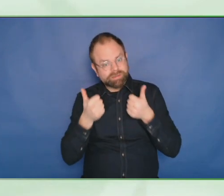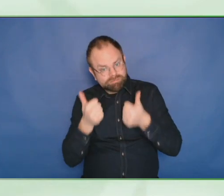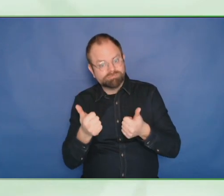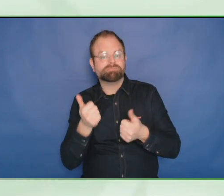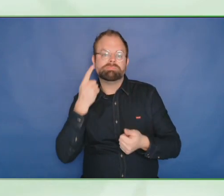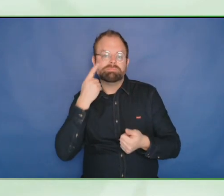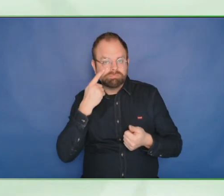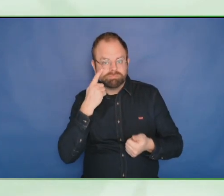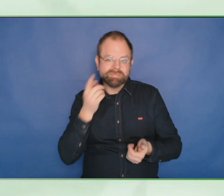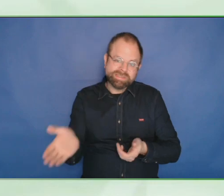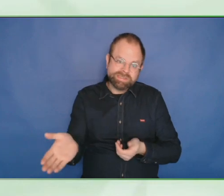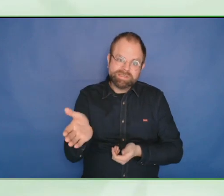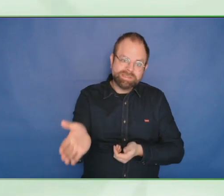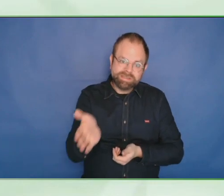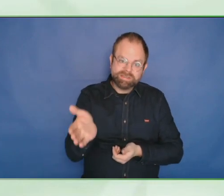healthy.